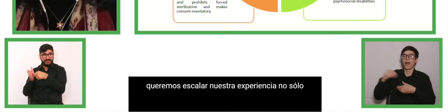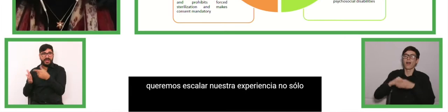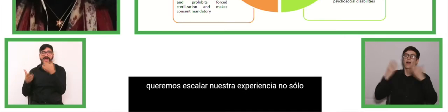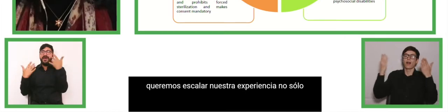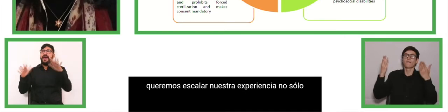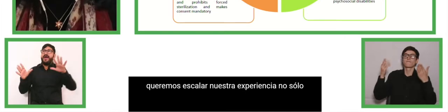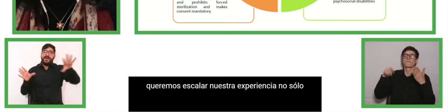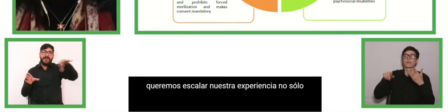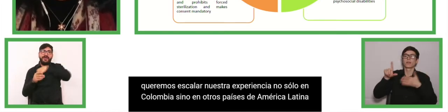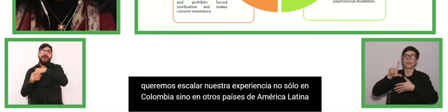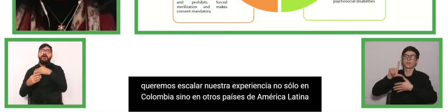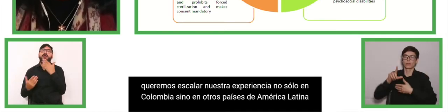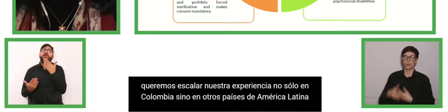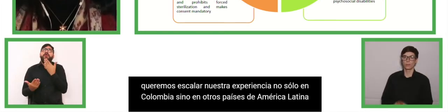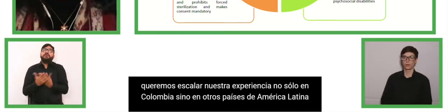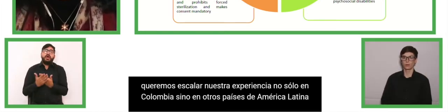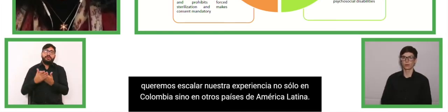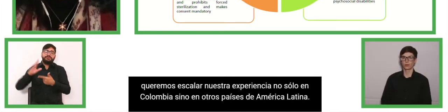Next, please.